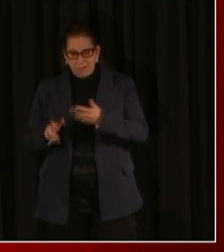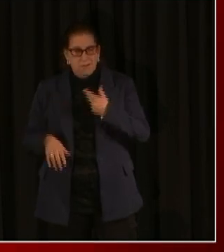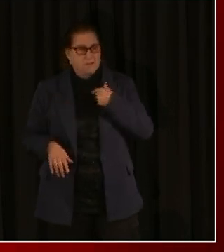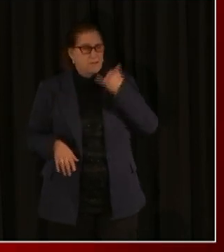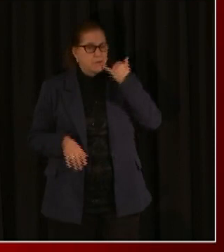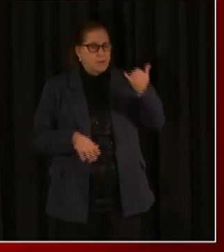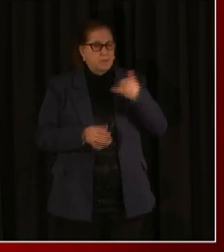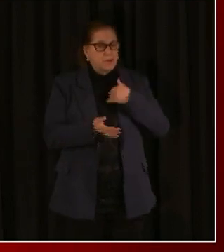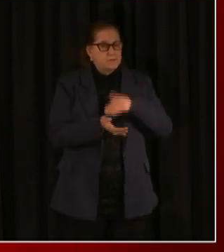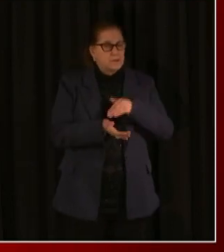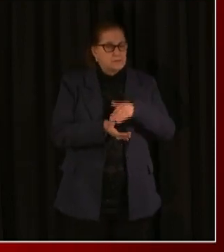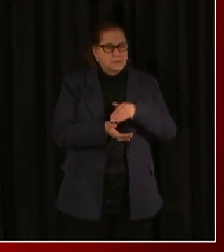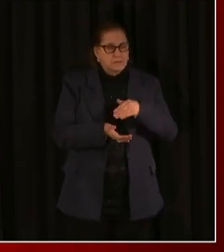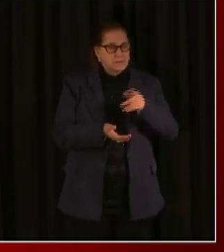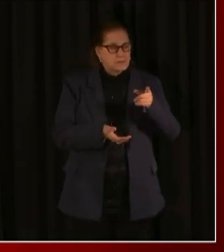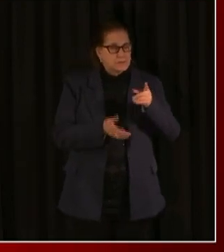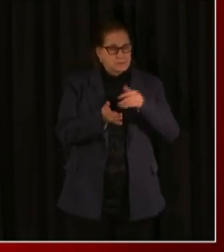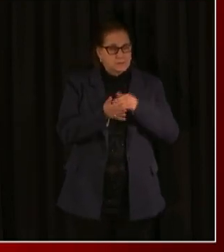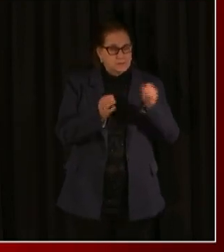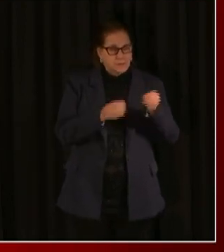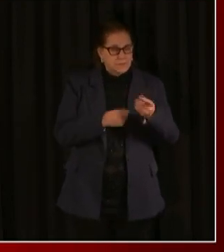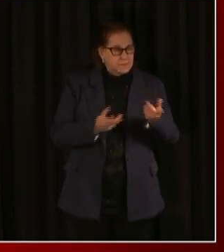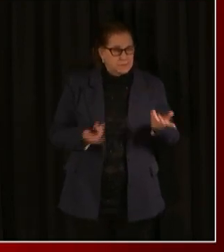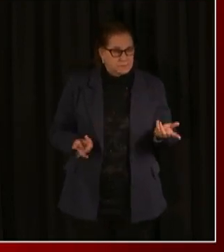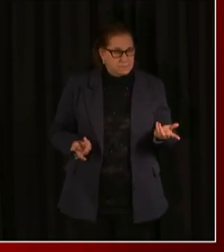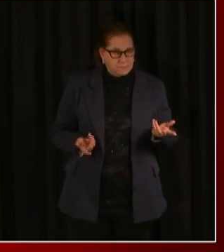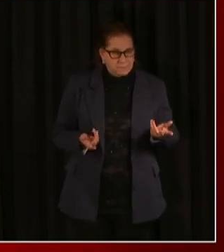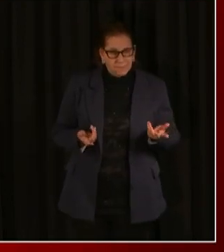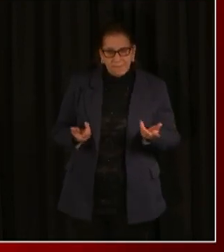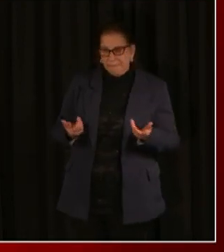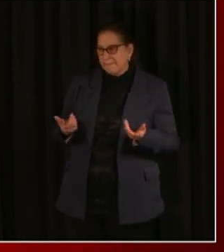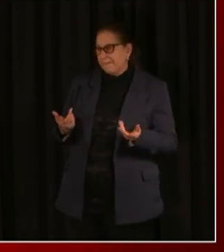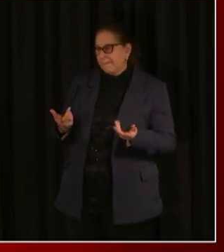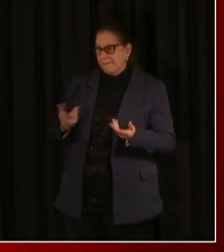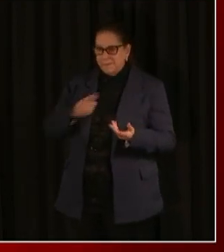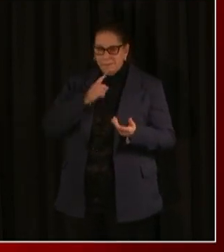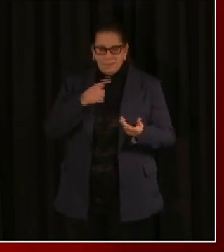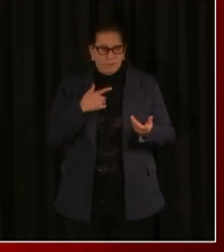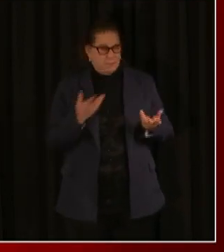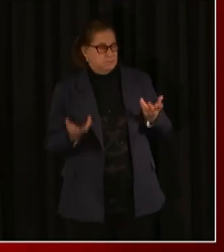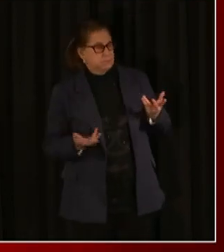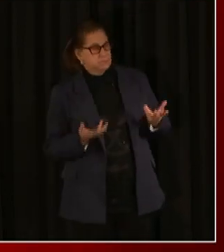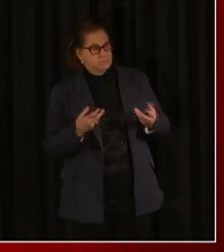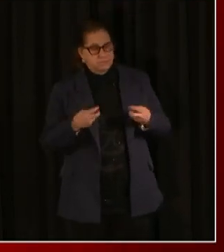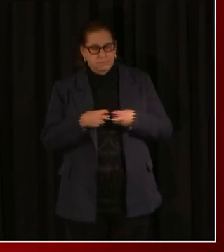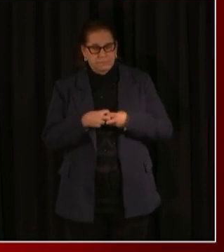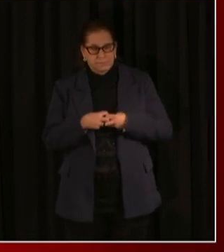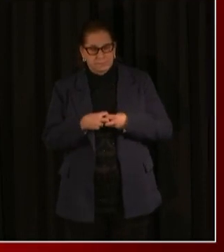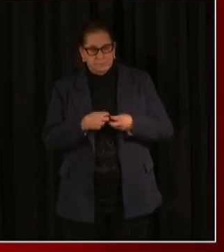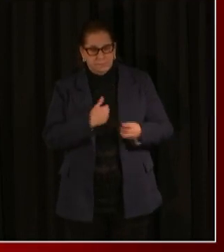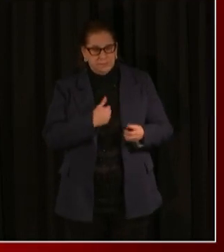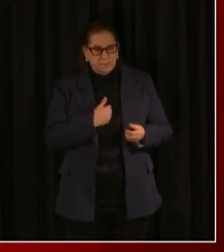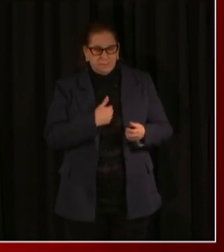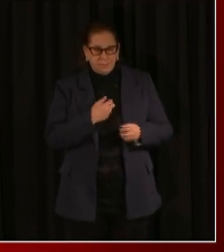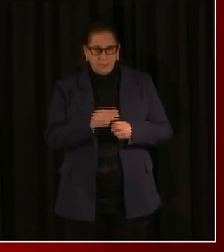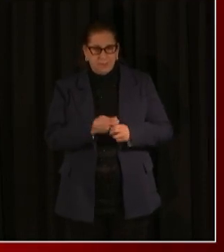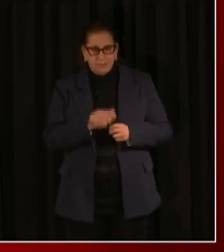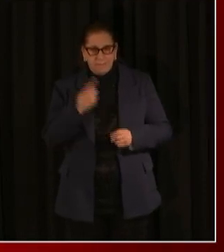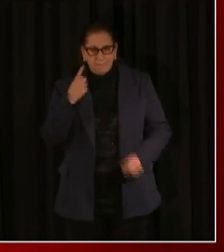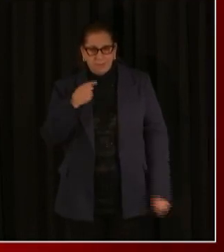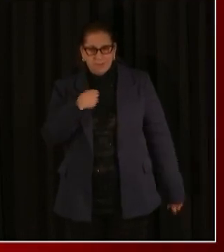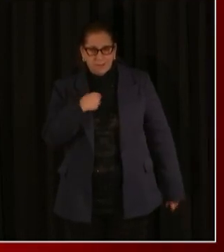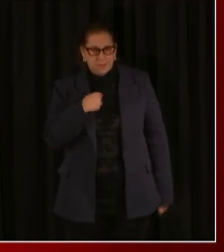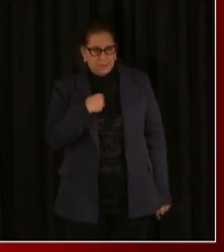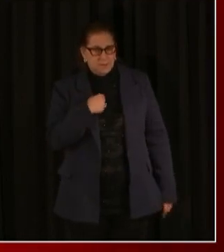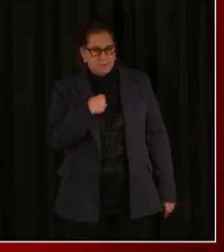almost none of the sites will tell you you're on a list. They should give you no opportunity to at least understand that you've gotten on a list. So